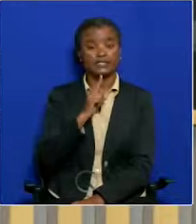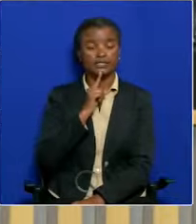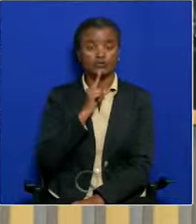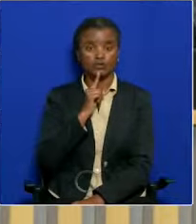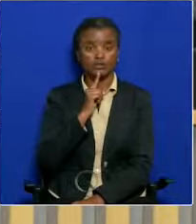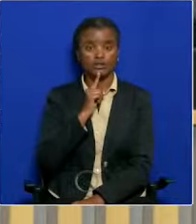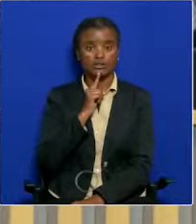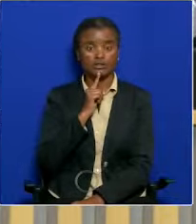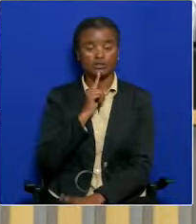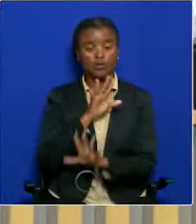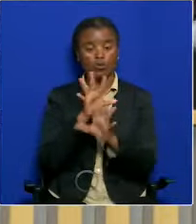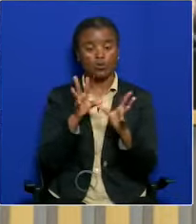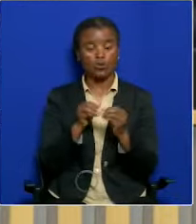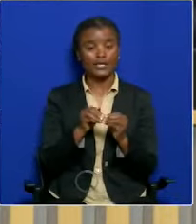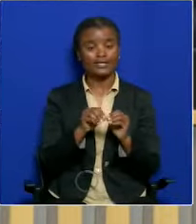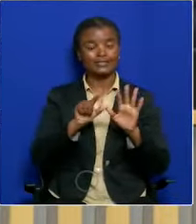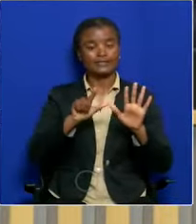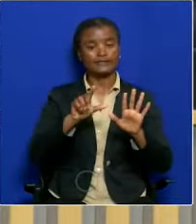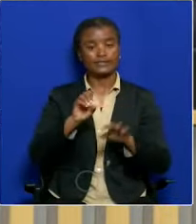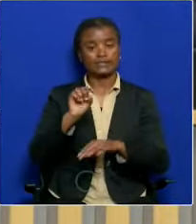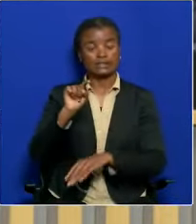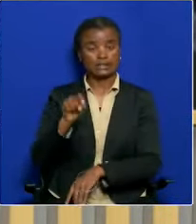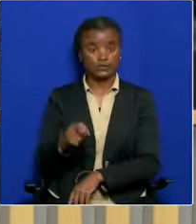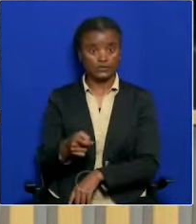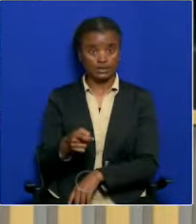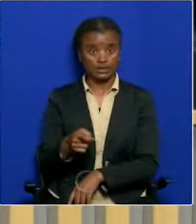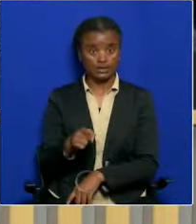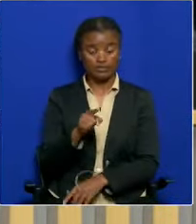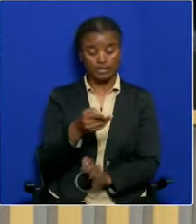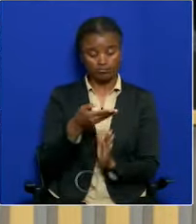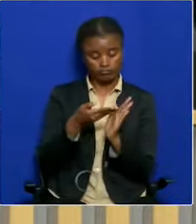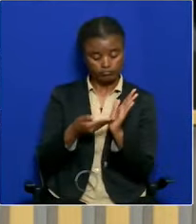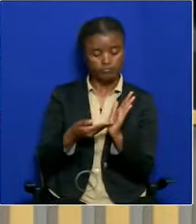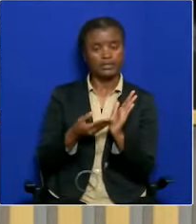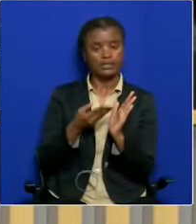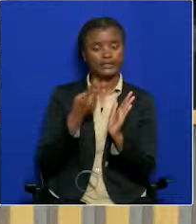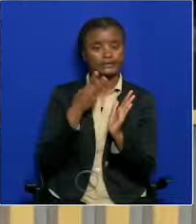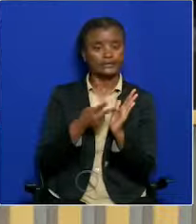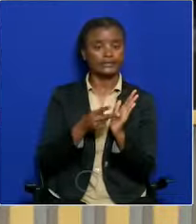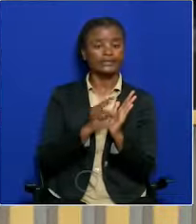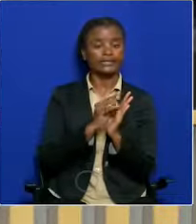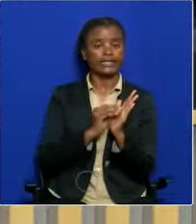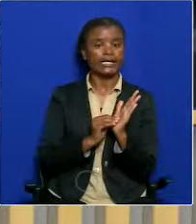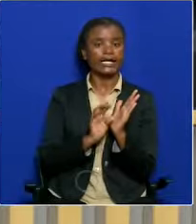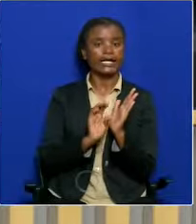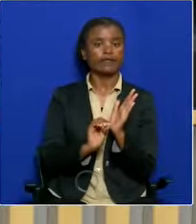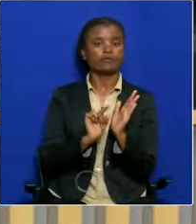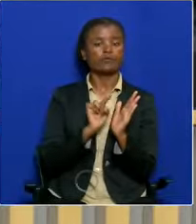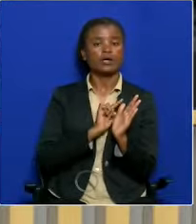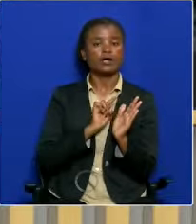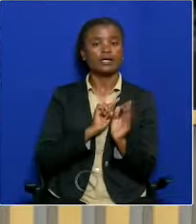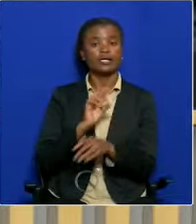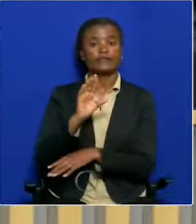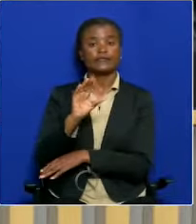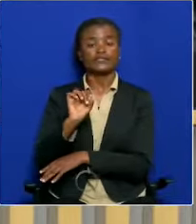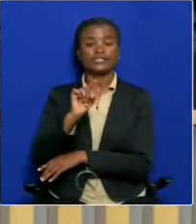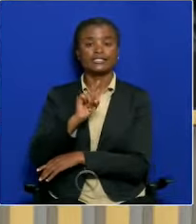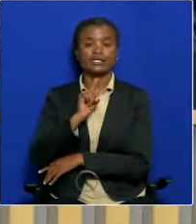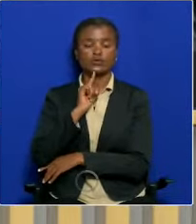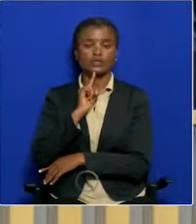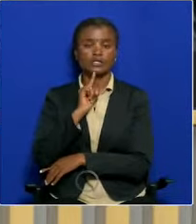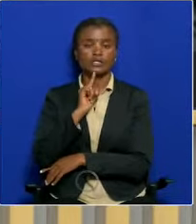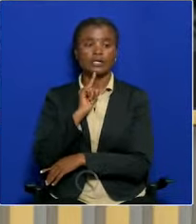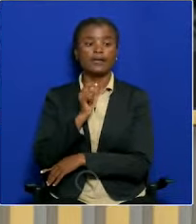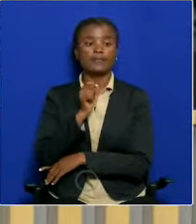70,000 rand. And at least there's a record of that because the 50,000 rand was paid into a bank